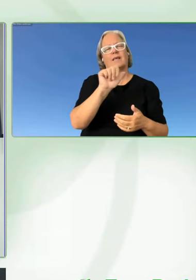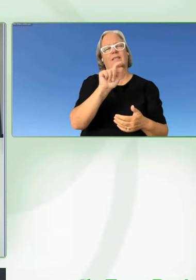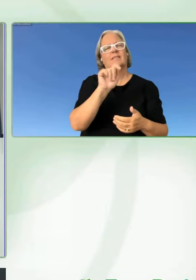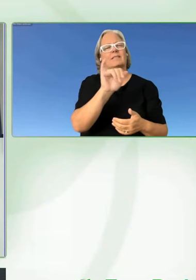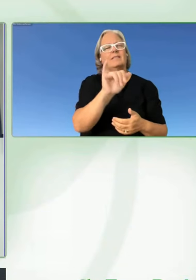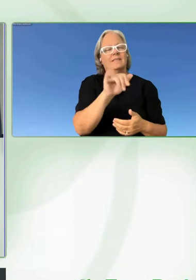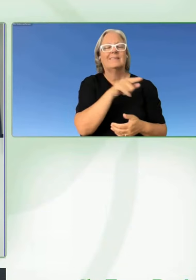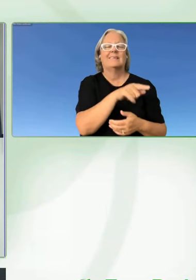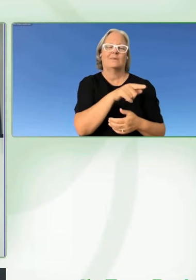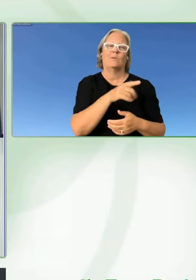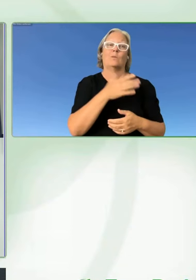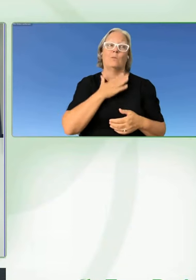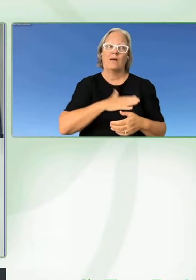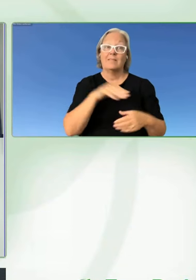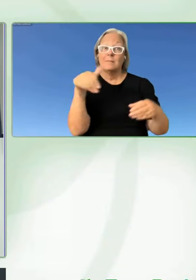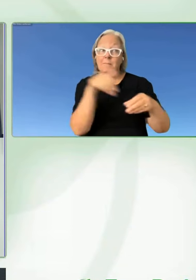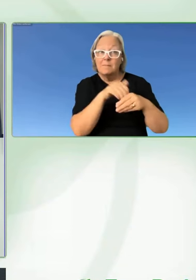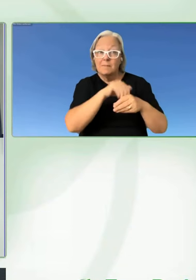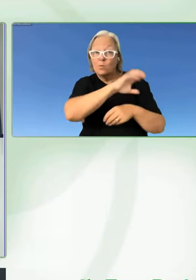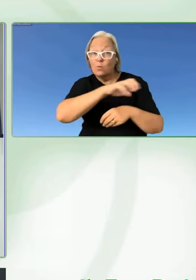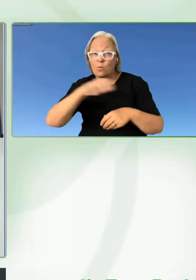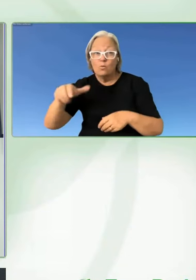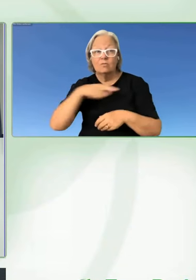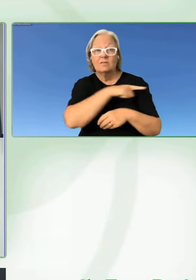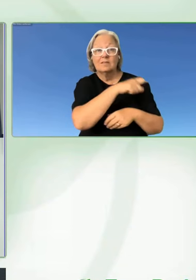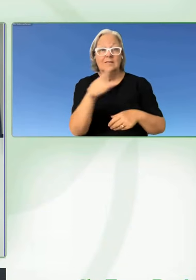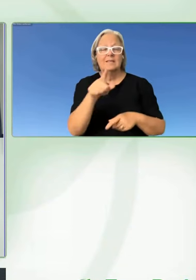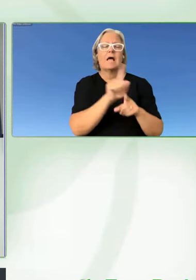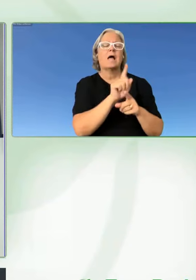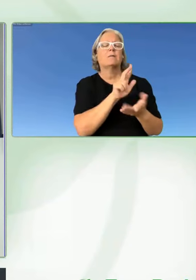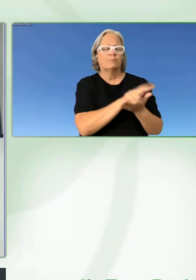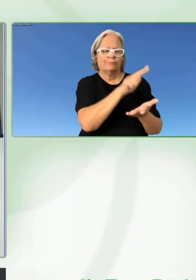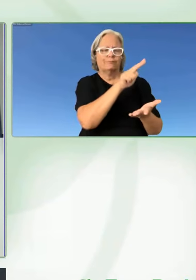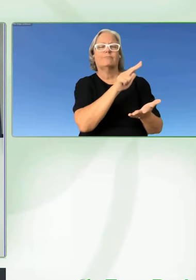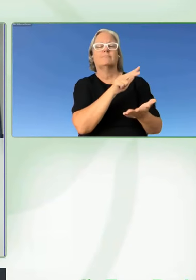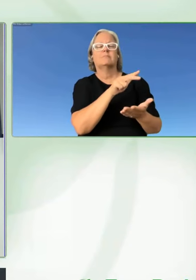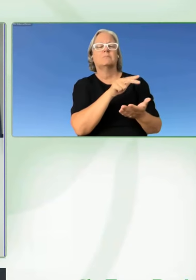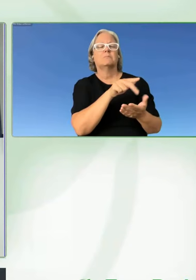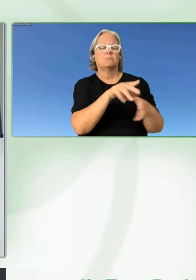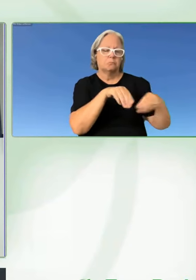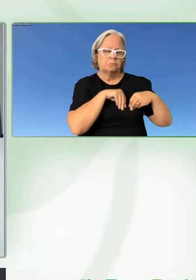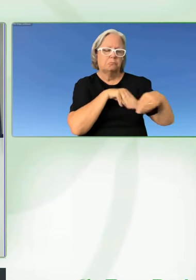the member states, and within the past